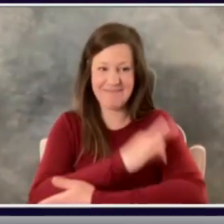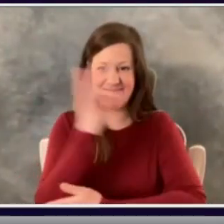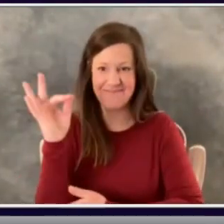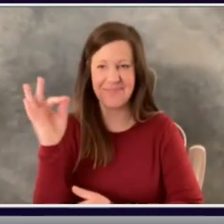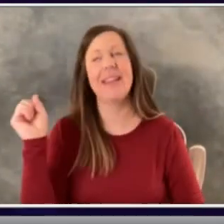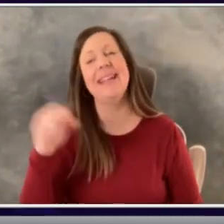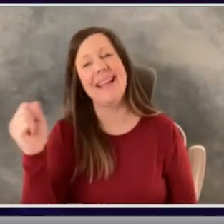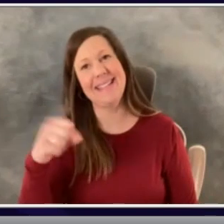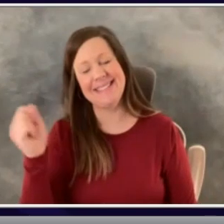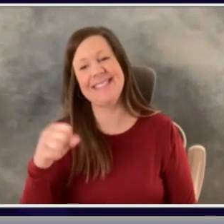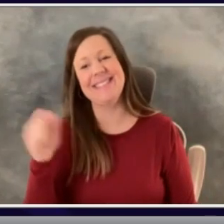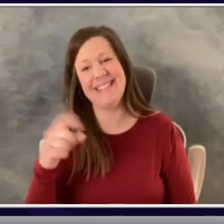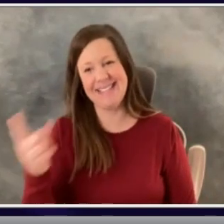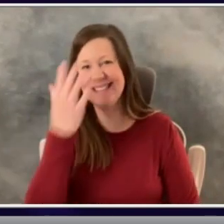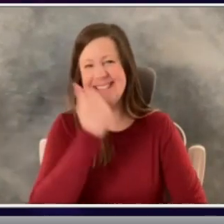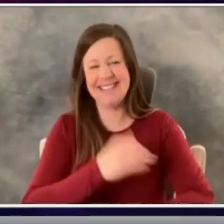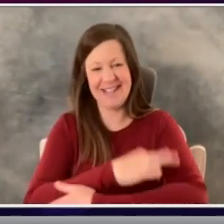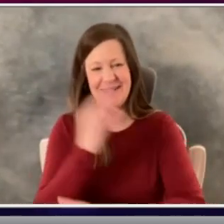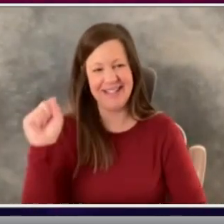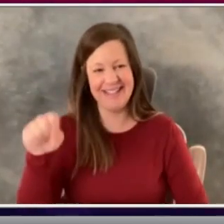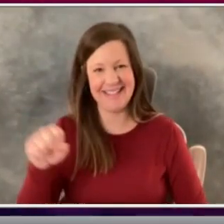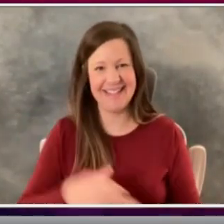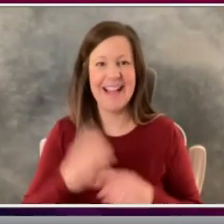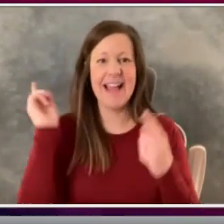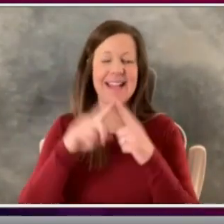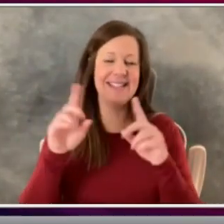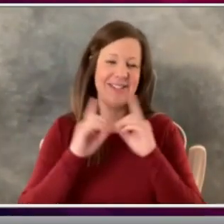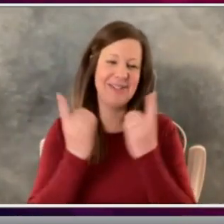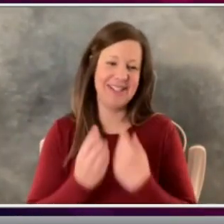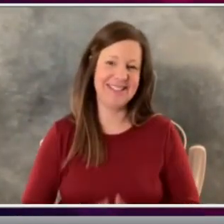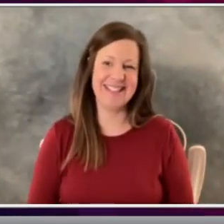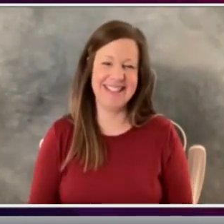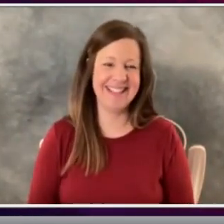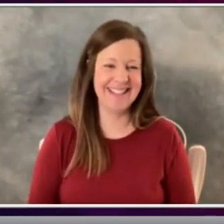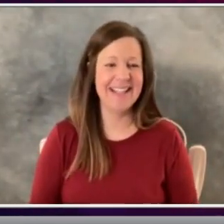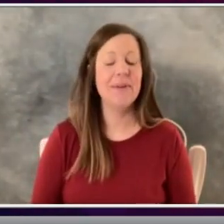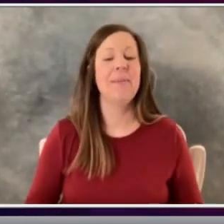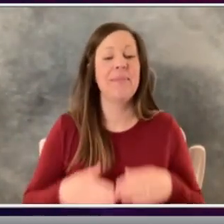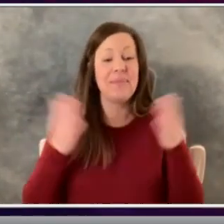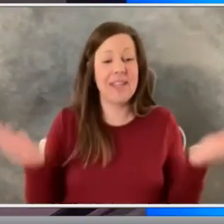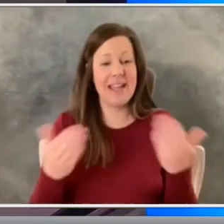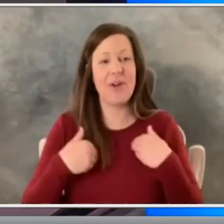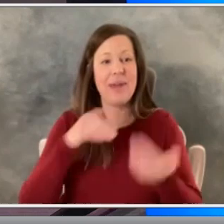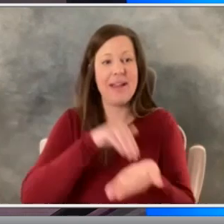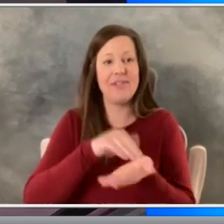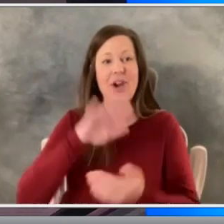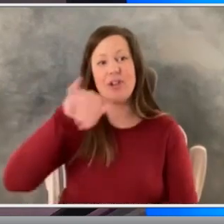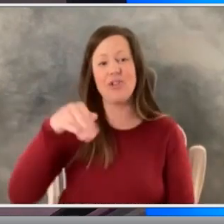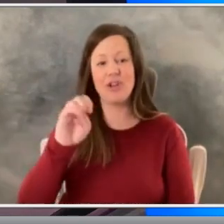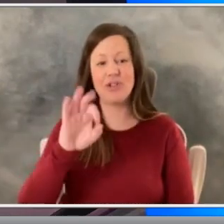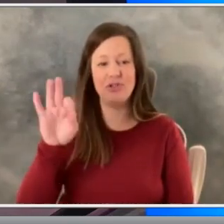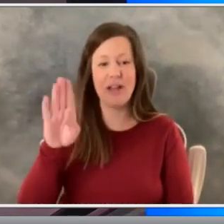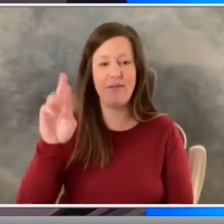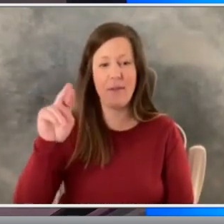Yes, he's sleeping in. Until the donuts. Here in the studio, we have Dr. Jeff Burns. Dr. Burns is an